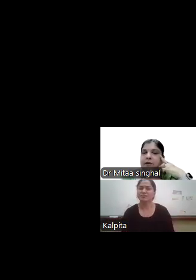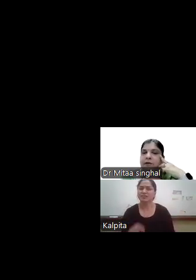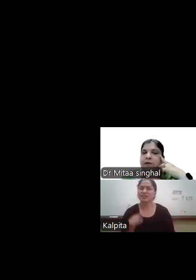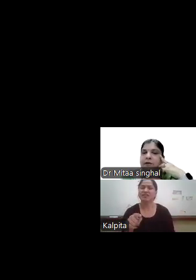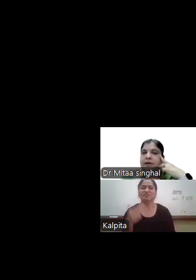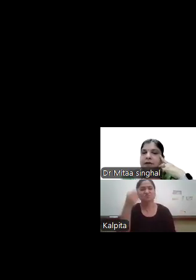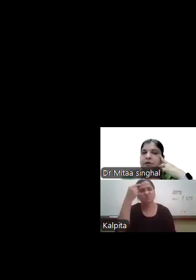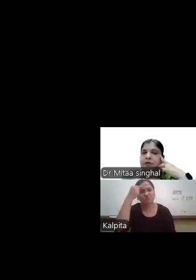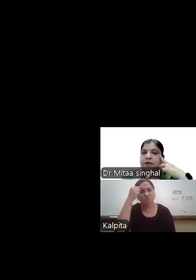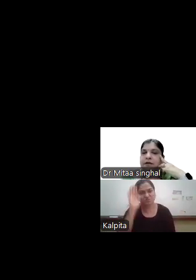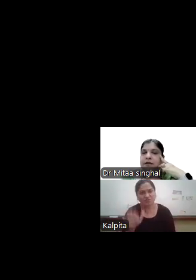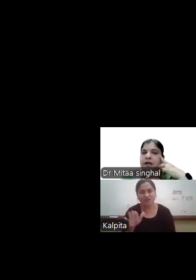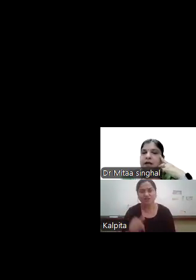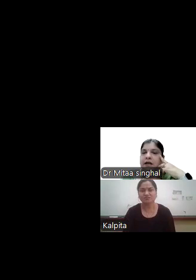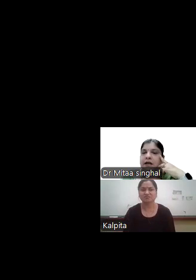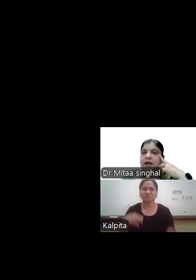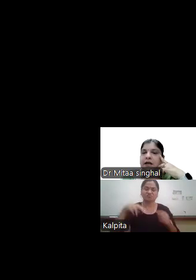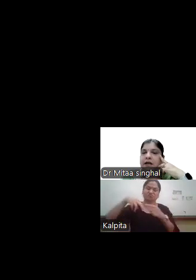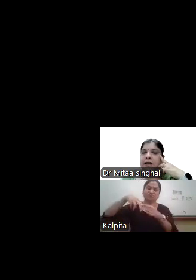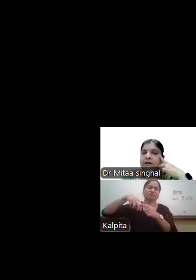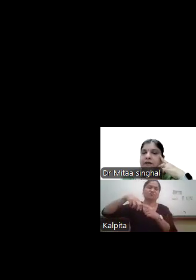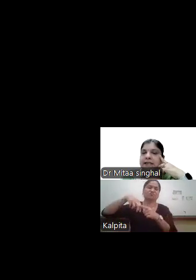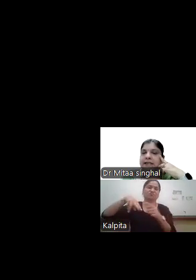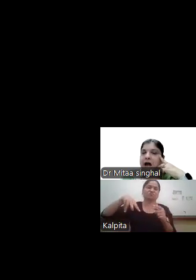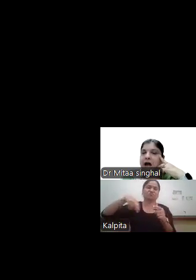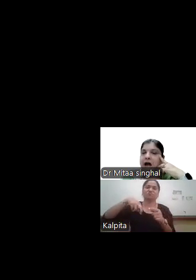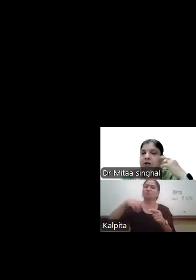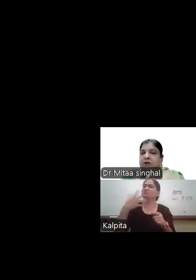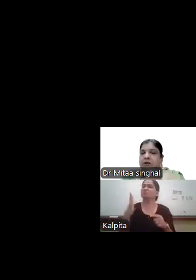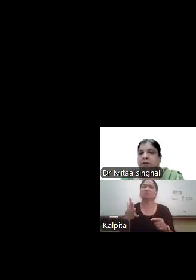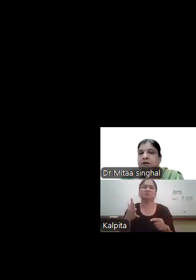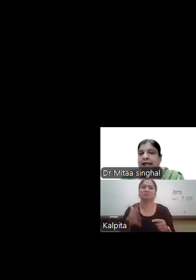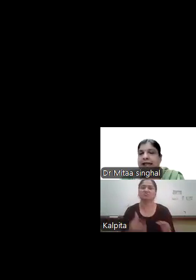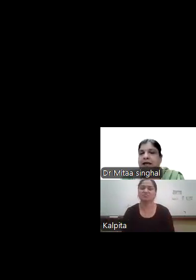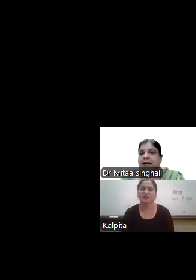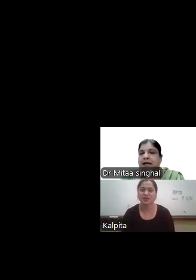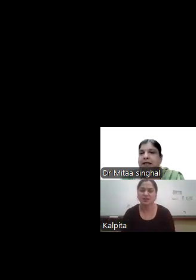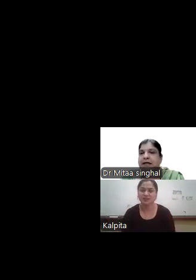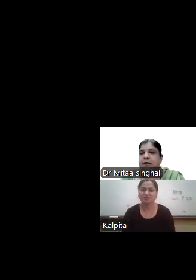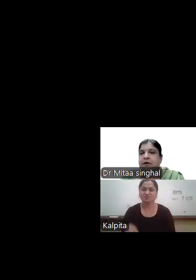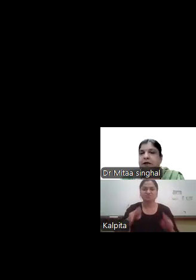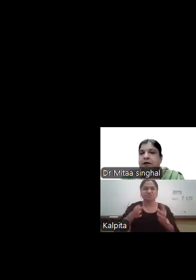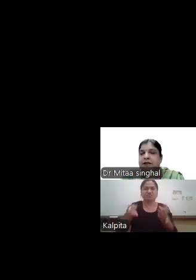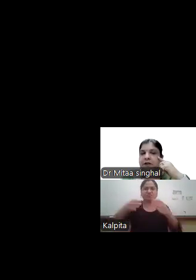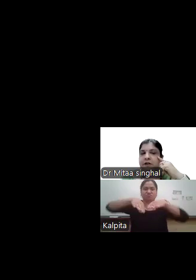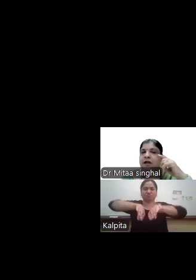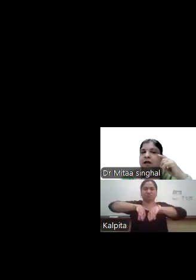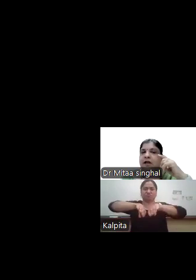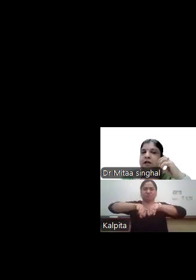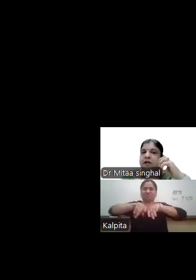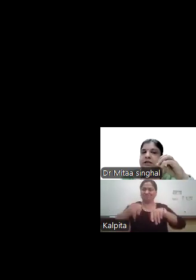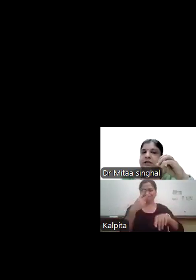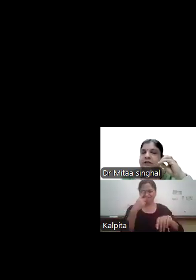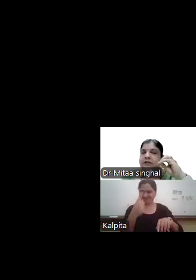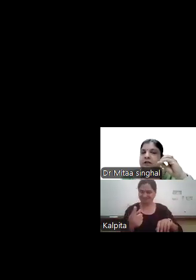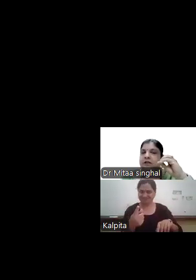problem. He was keeping his knees together and flex, and legs are internally rotated as we can observe.